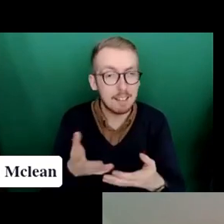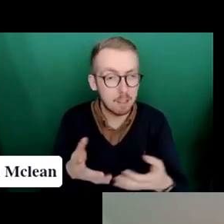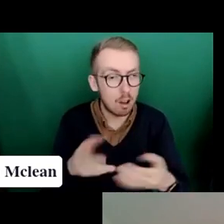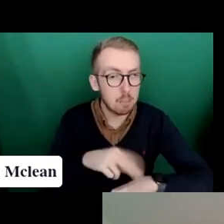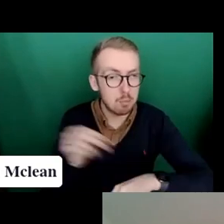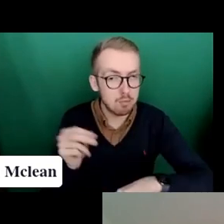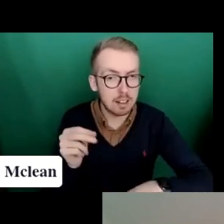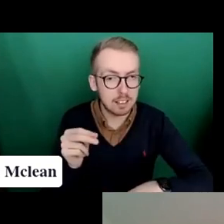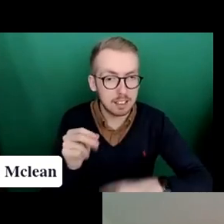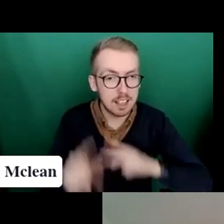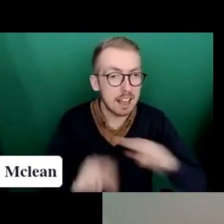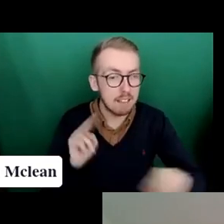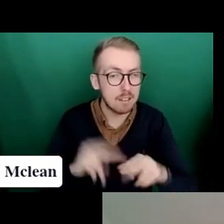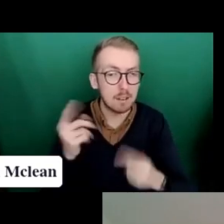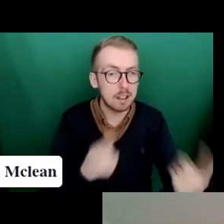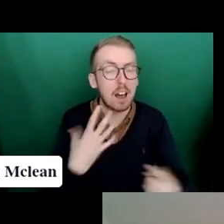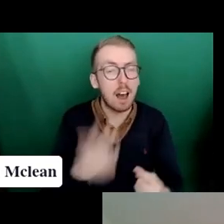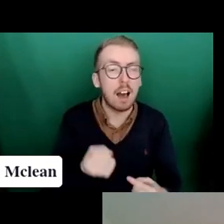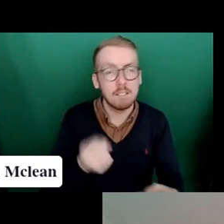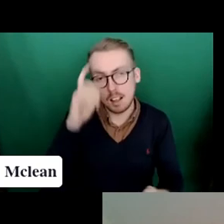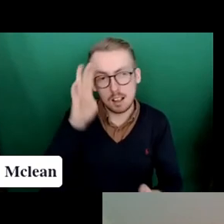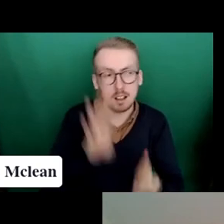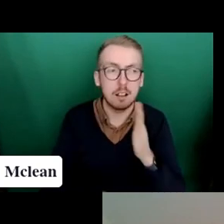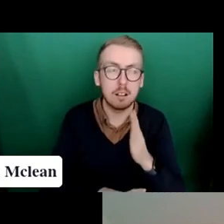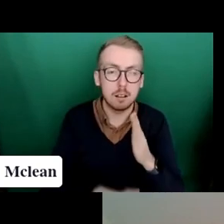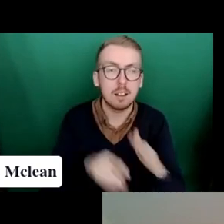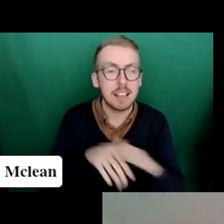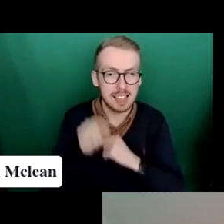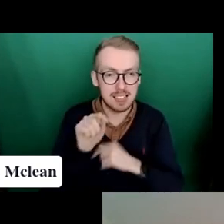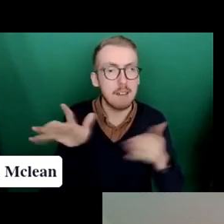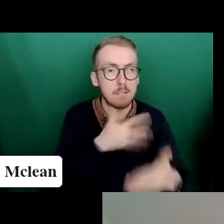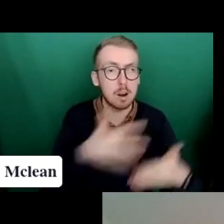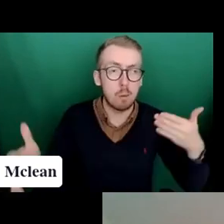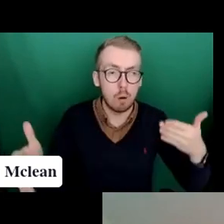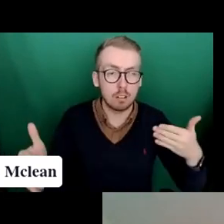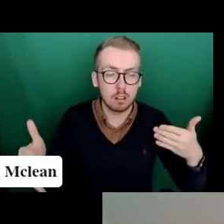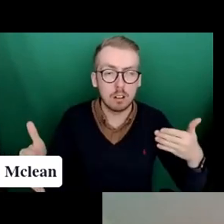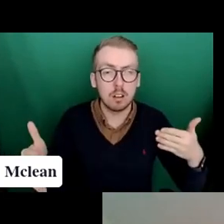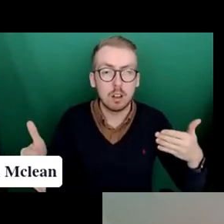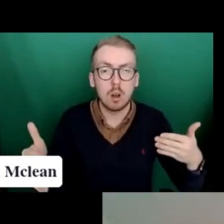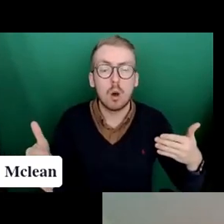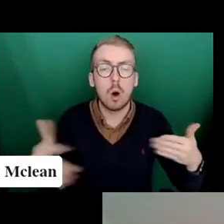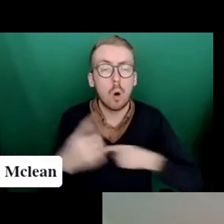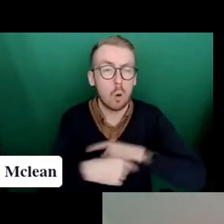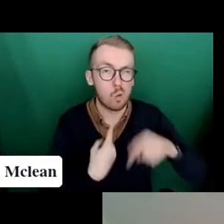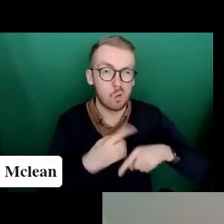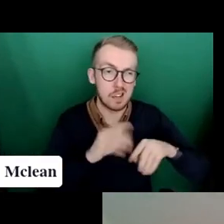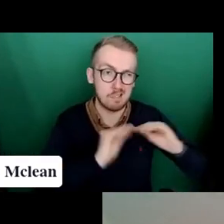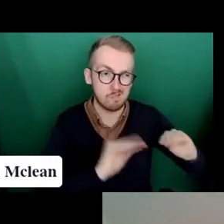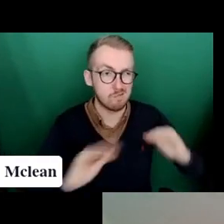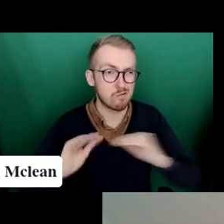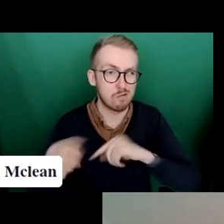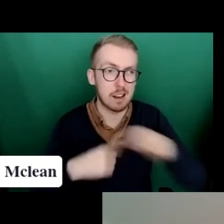have experience within that framework. So we would train people